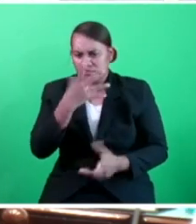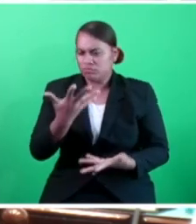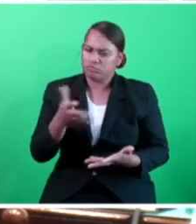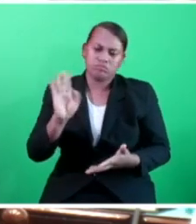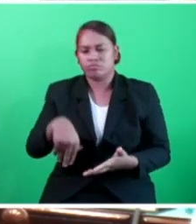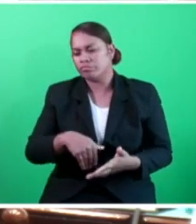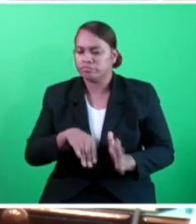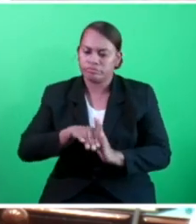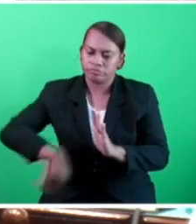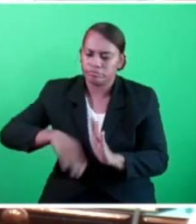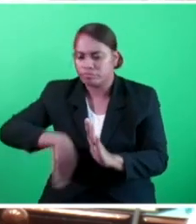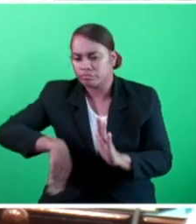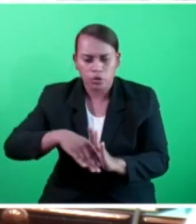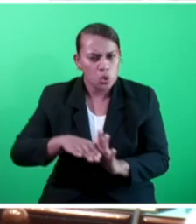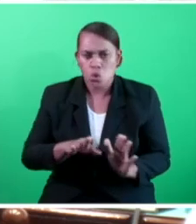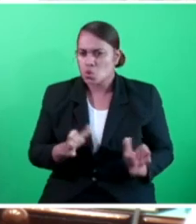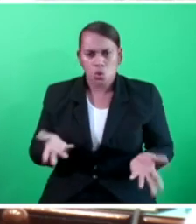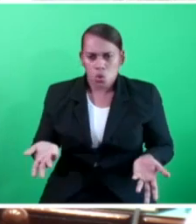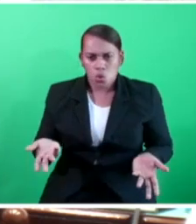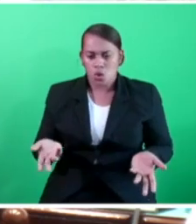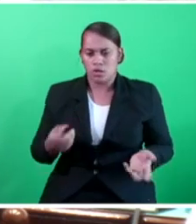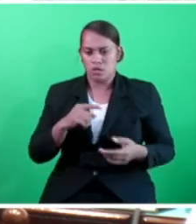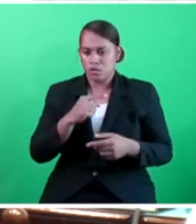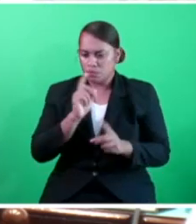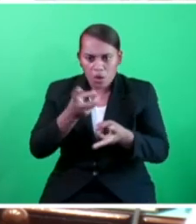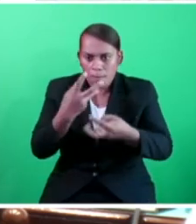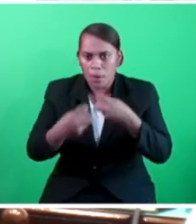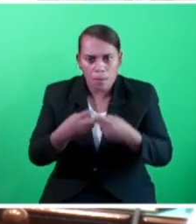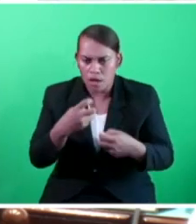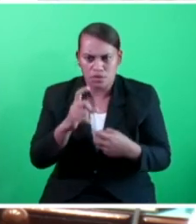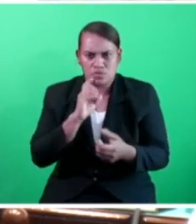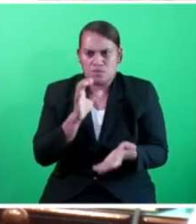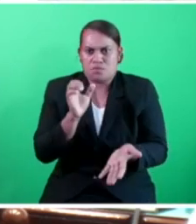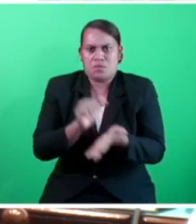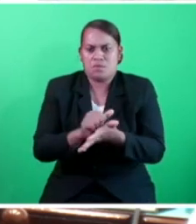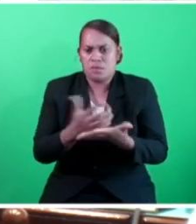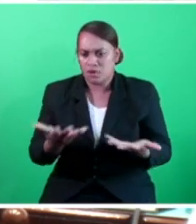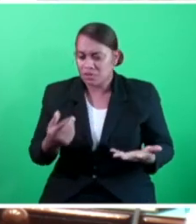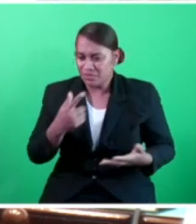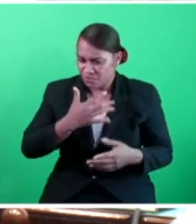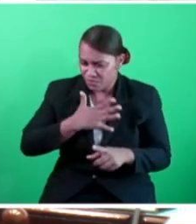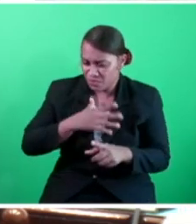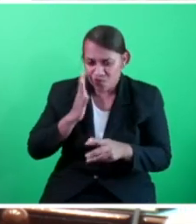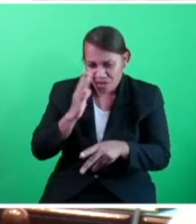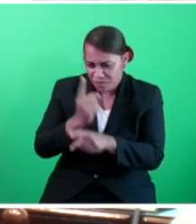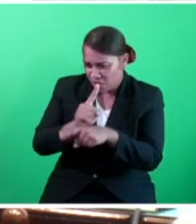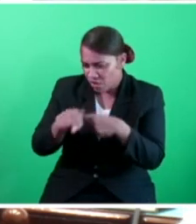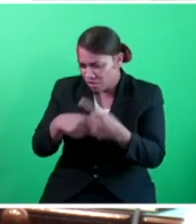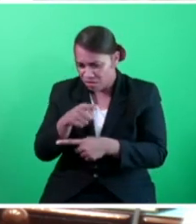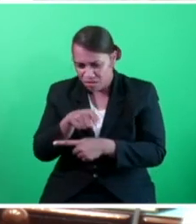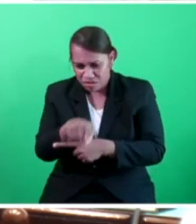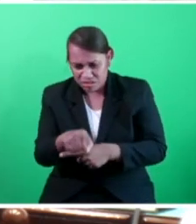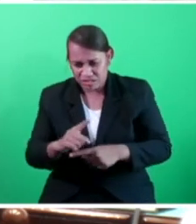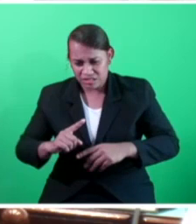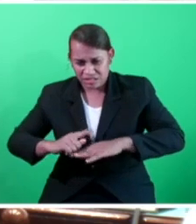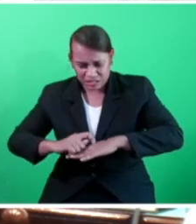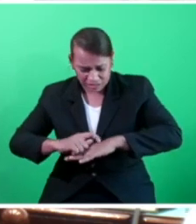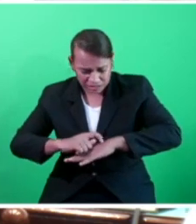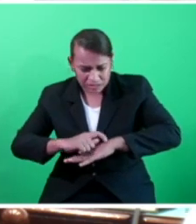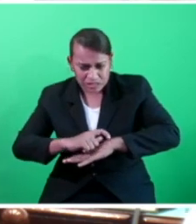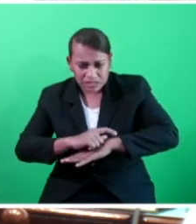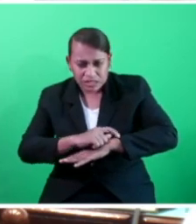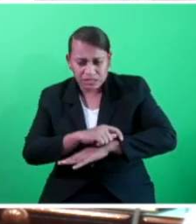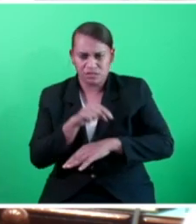could be a major havoc, because when you're talking about insecticide, then you're talking about managing and controlling